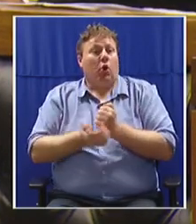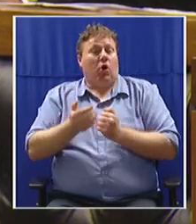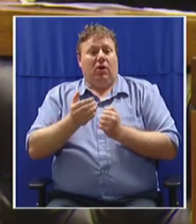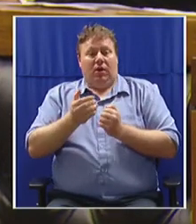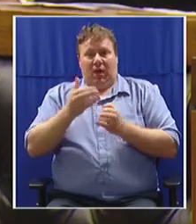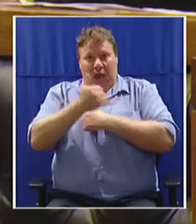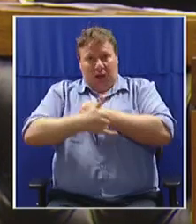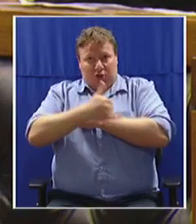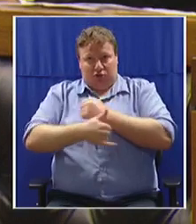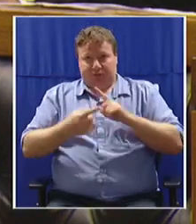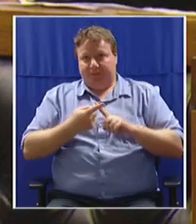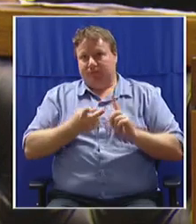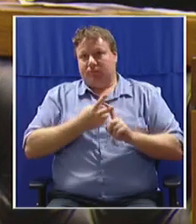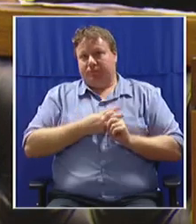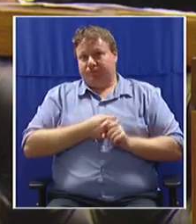We